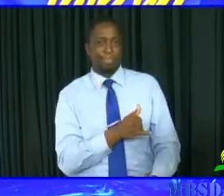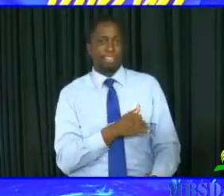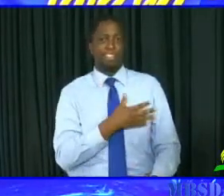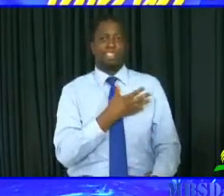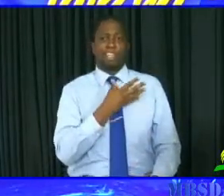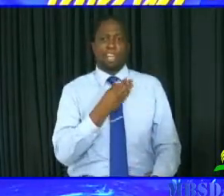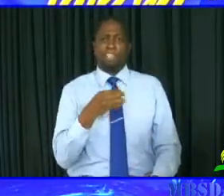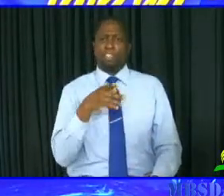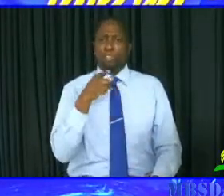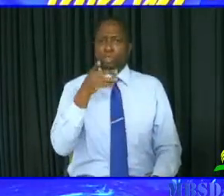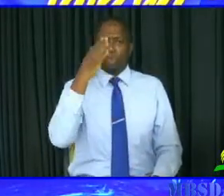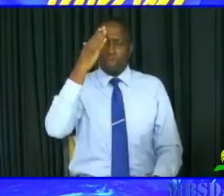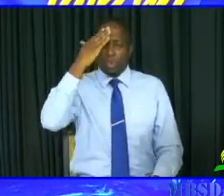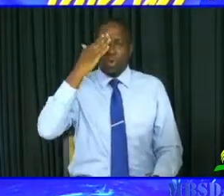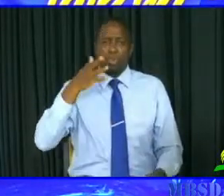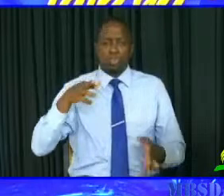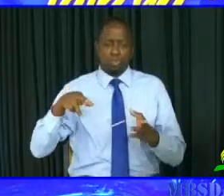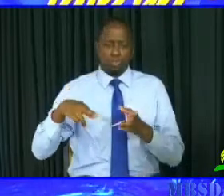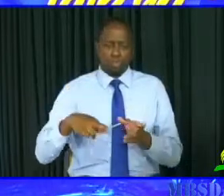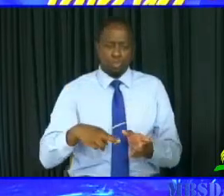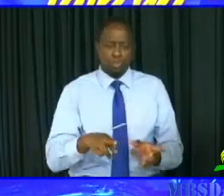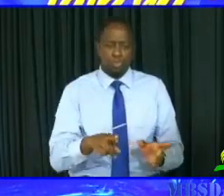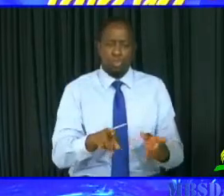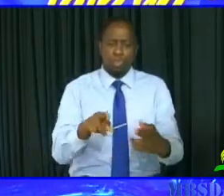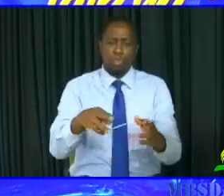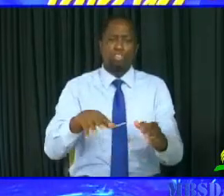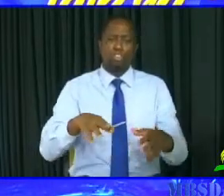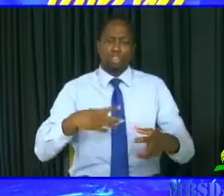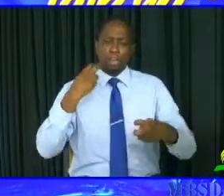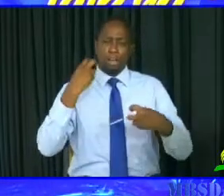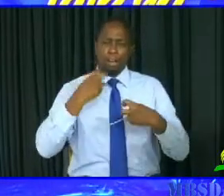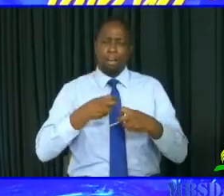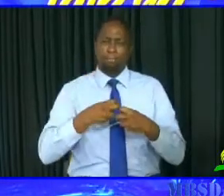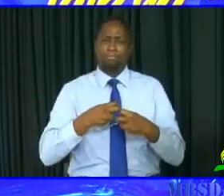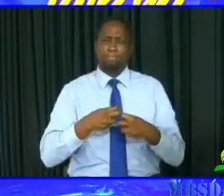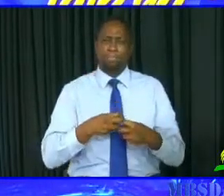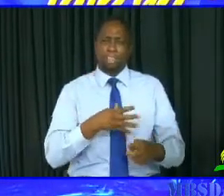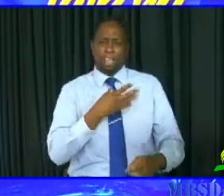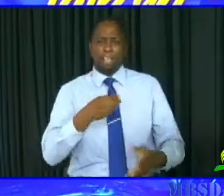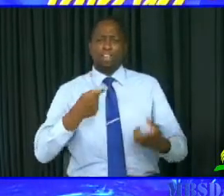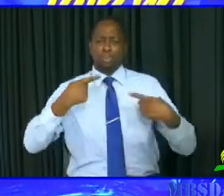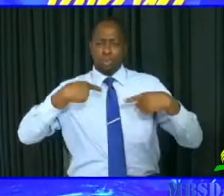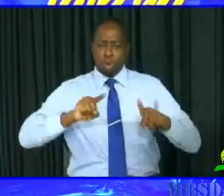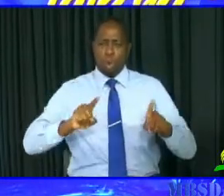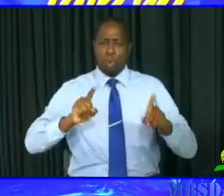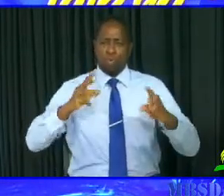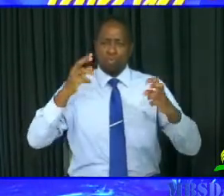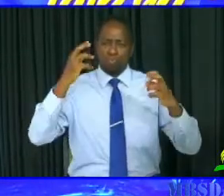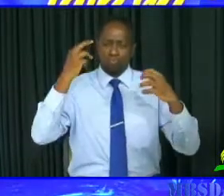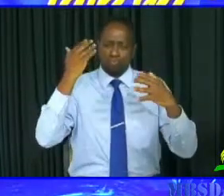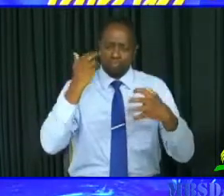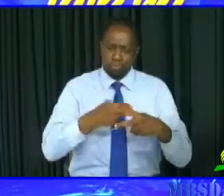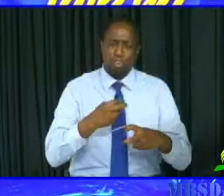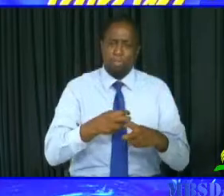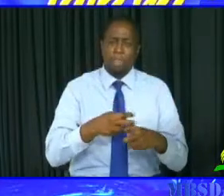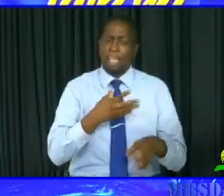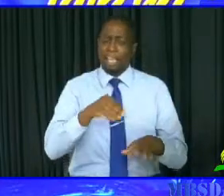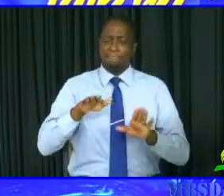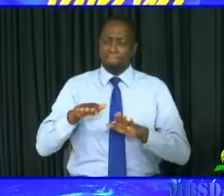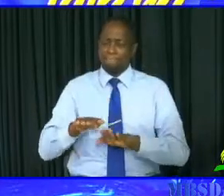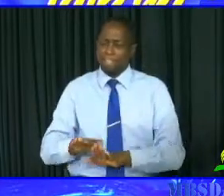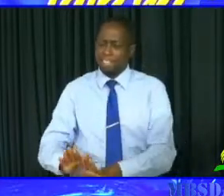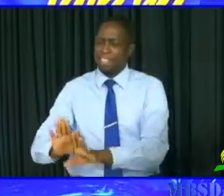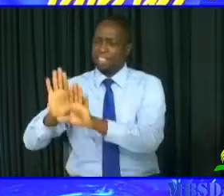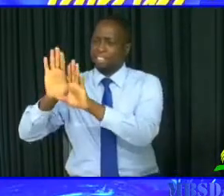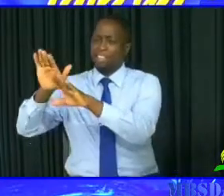and you know the road is rough, and the going gets tough, and the